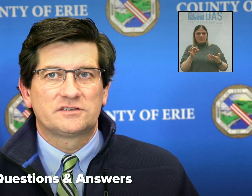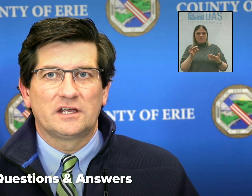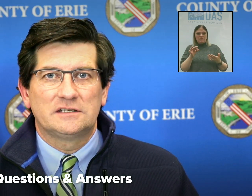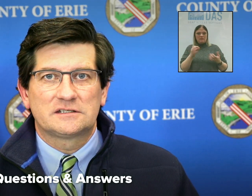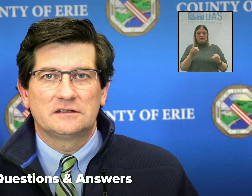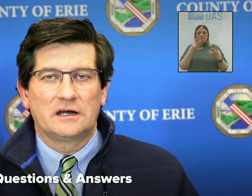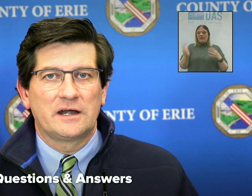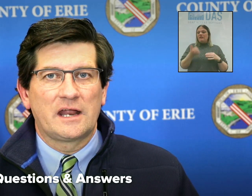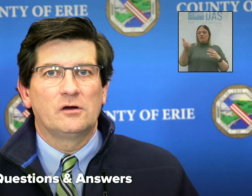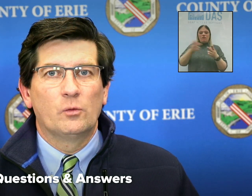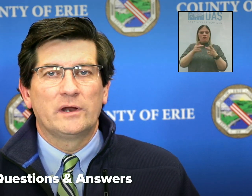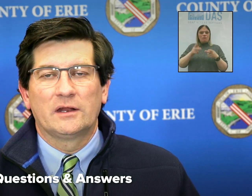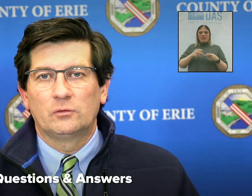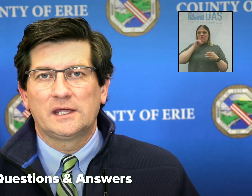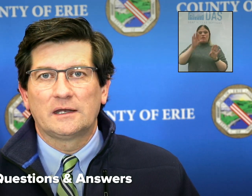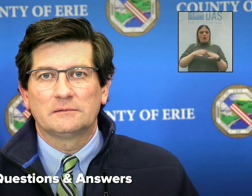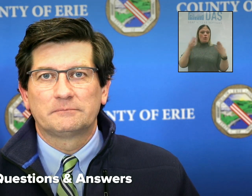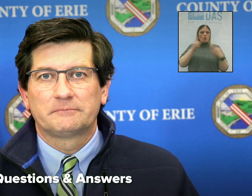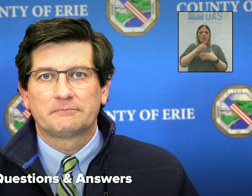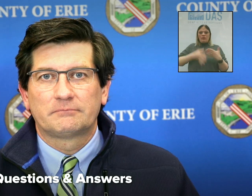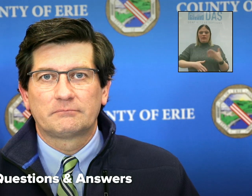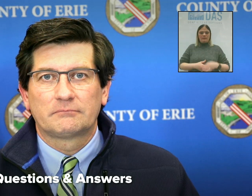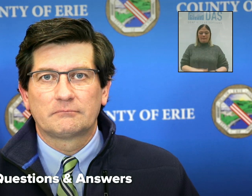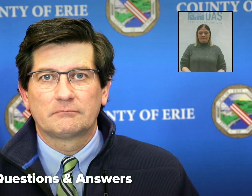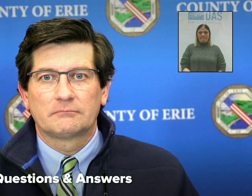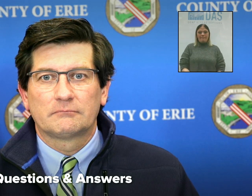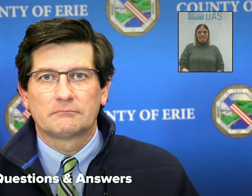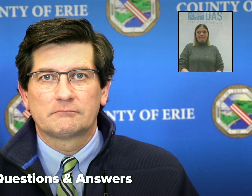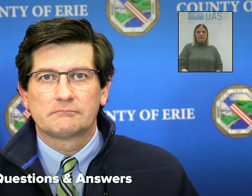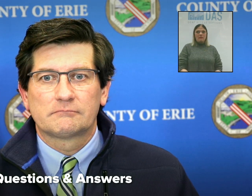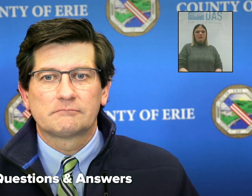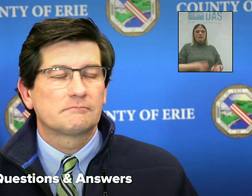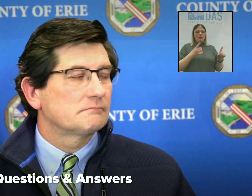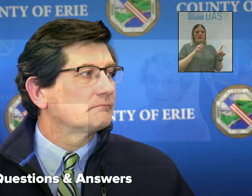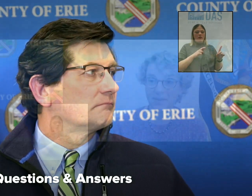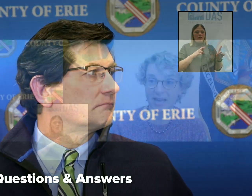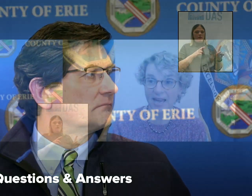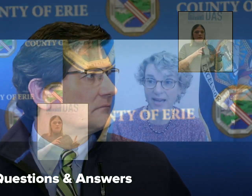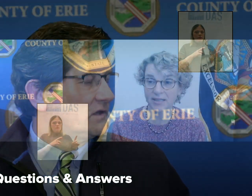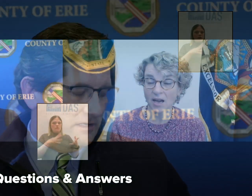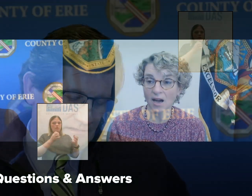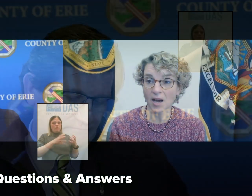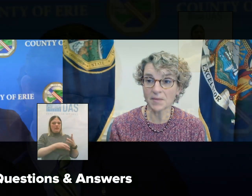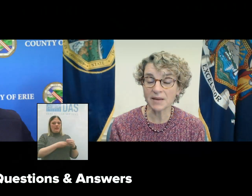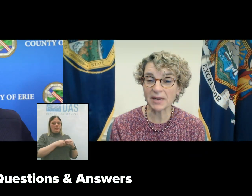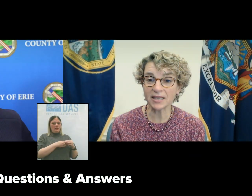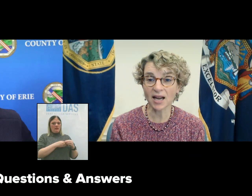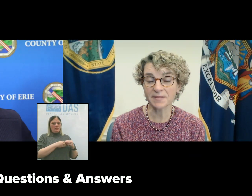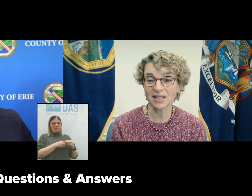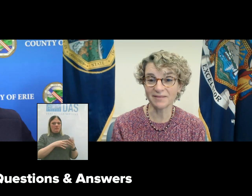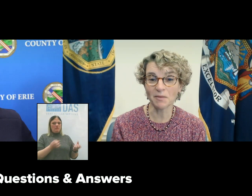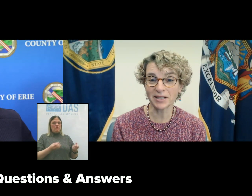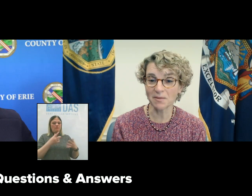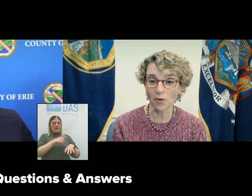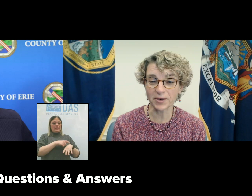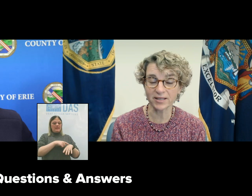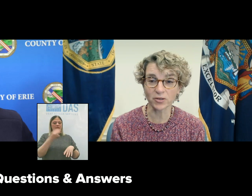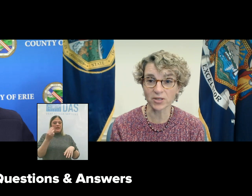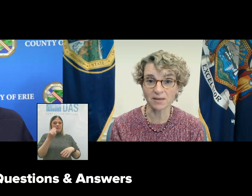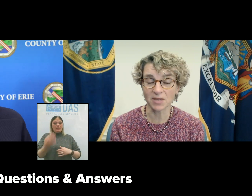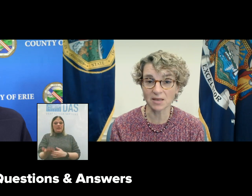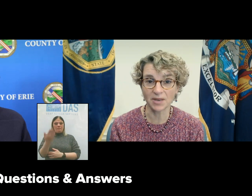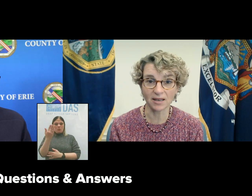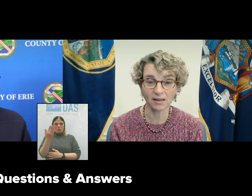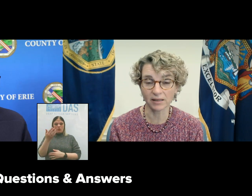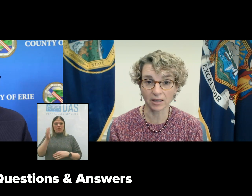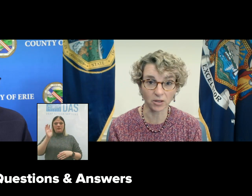other sites are not open on the weekend. And thanks, Mark, if I may add. Yes. Many times on Monday mornings, there